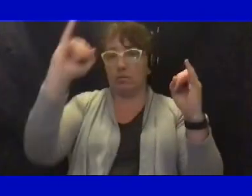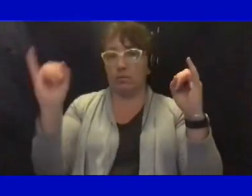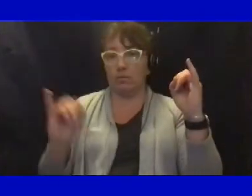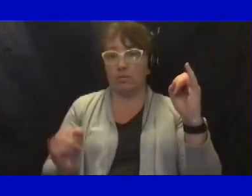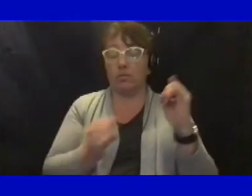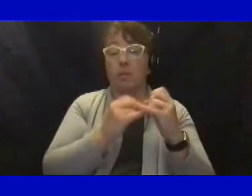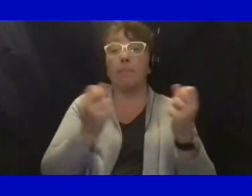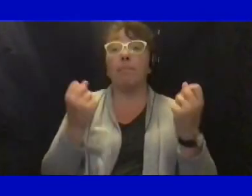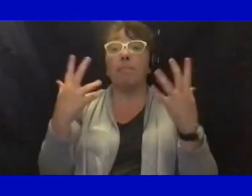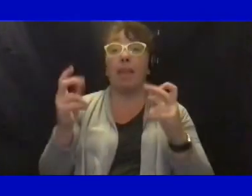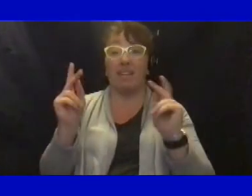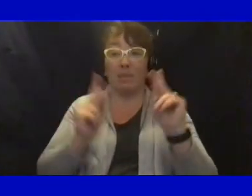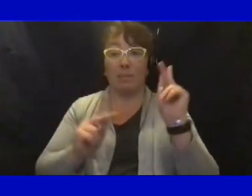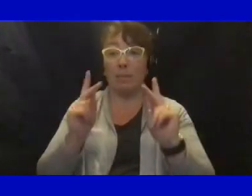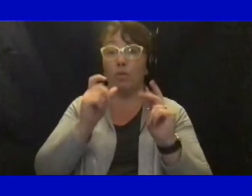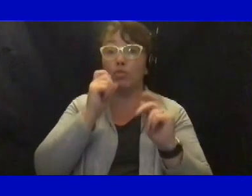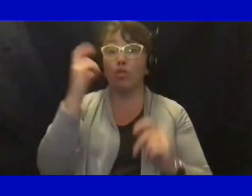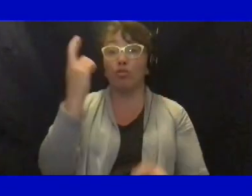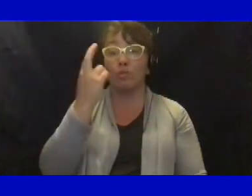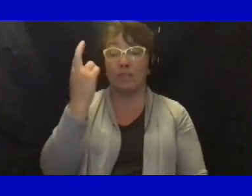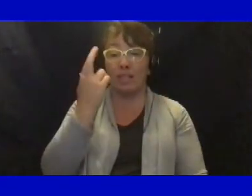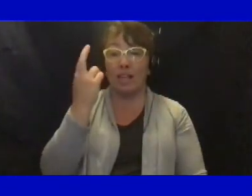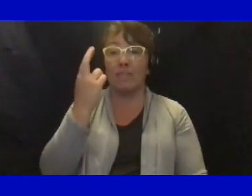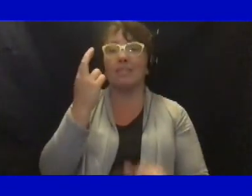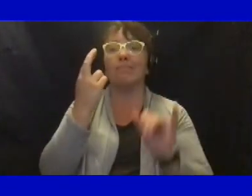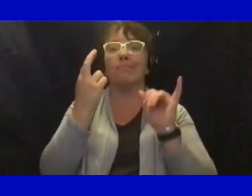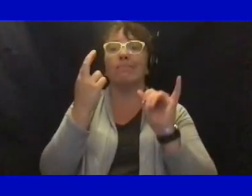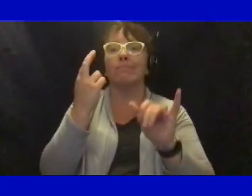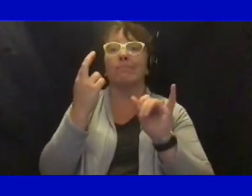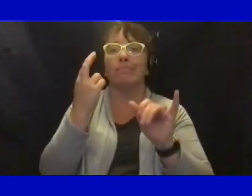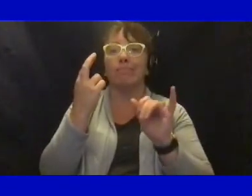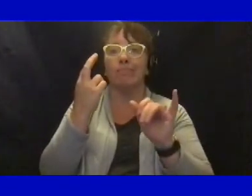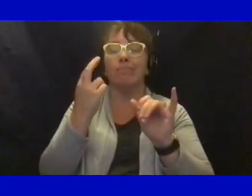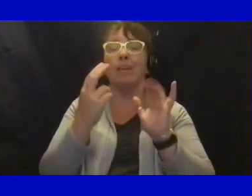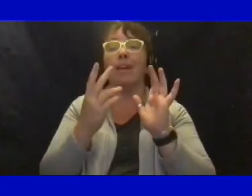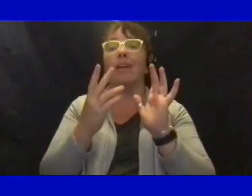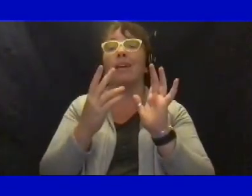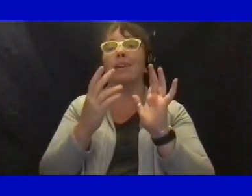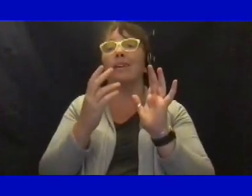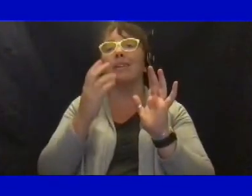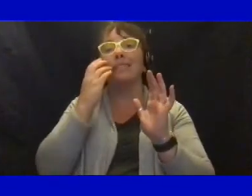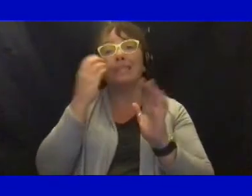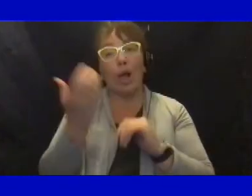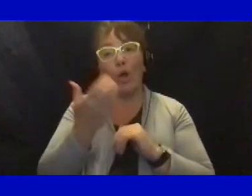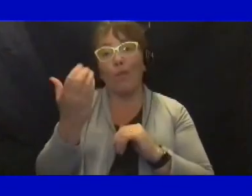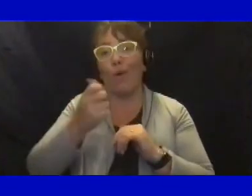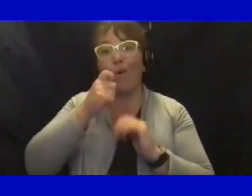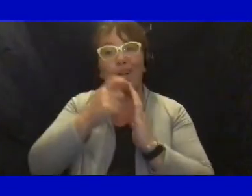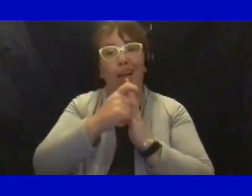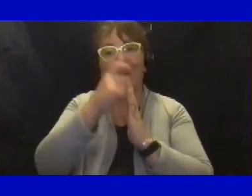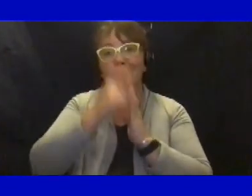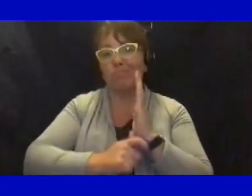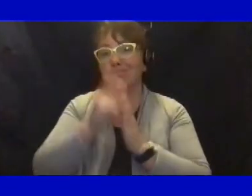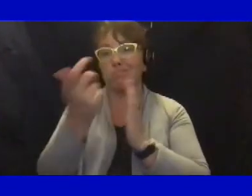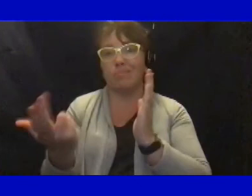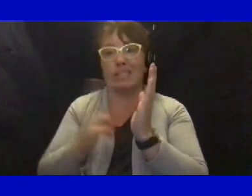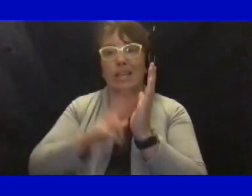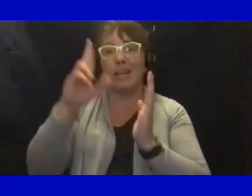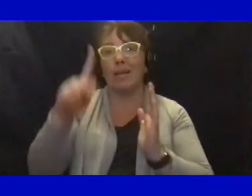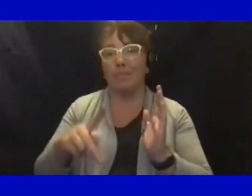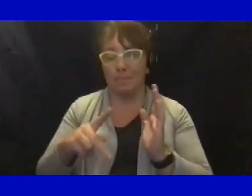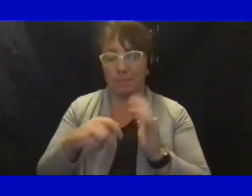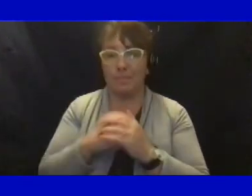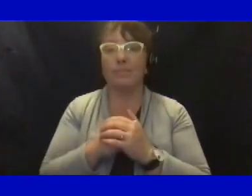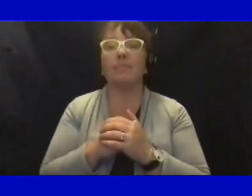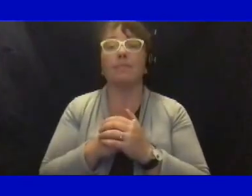that if you've got cell phones, they're not automatically enrolled in programs like this. And the reason for that is because you can go to the local convenience store,